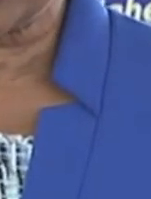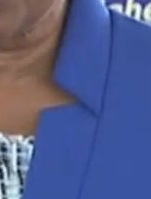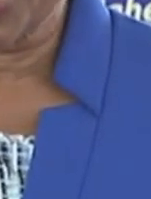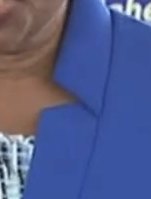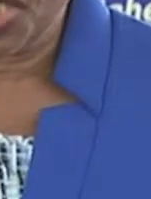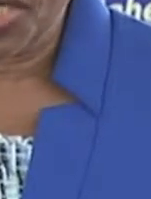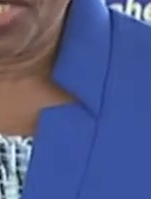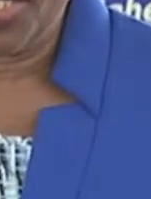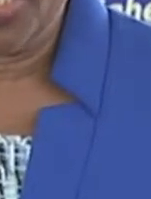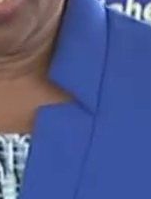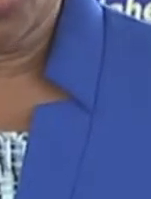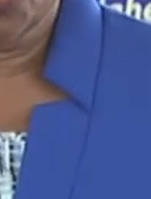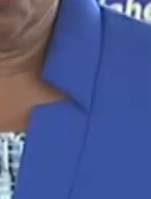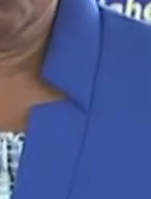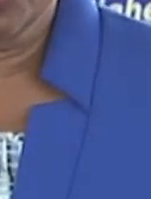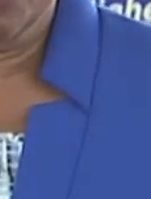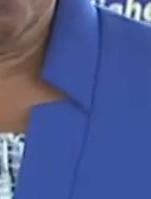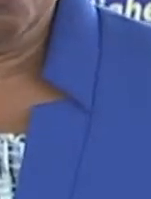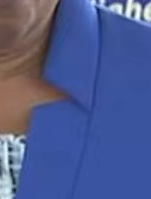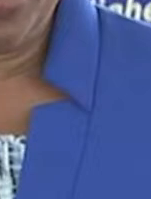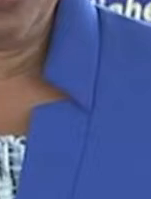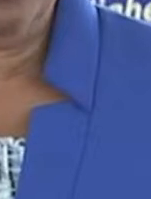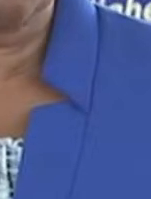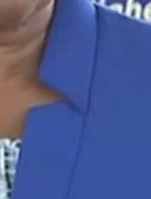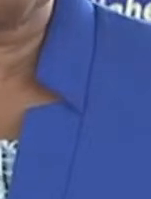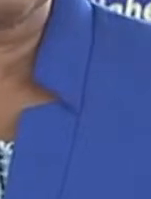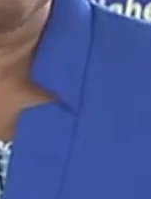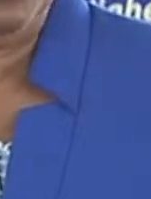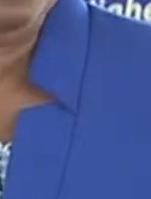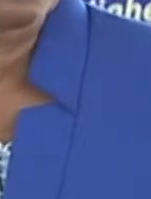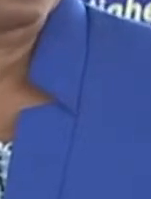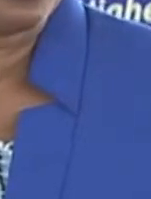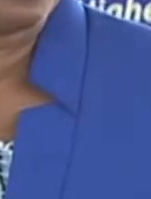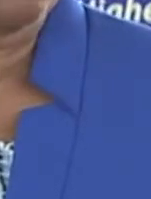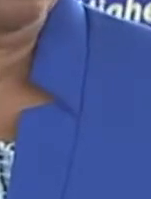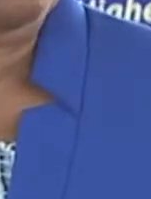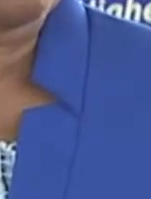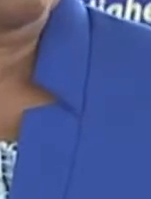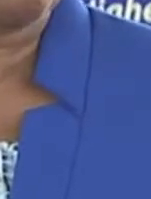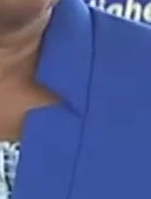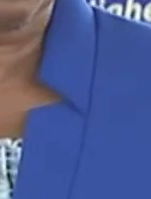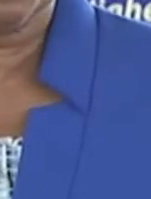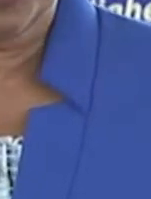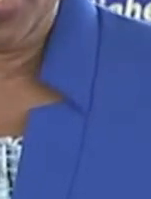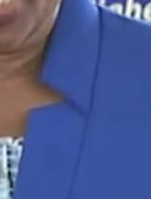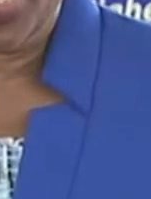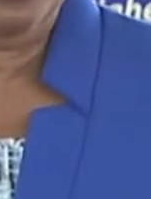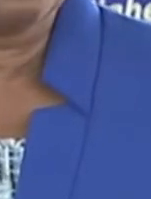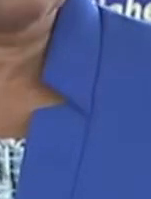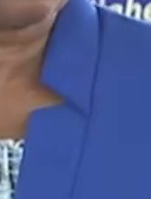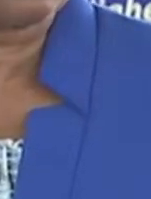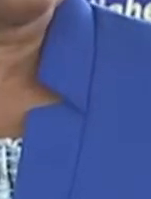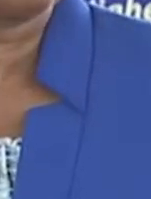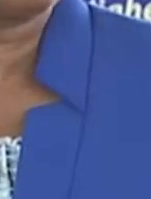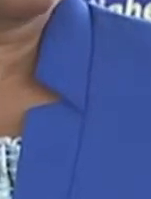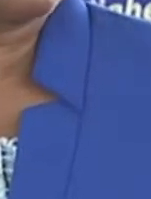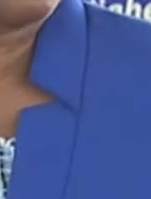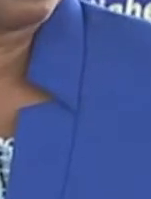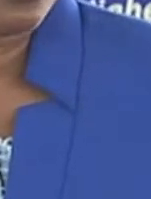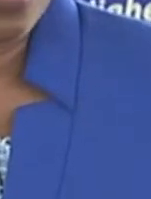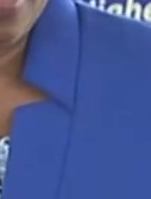Dr. Gatama Gishini, to make his brief remarks and also